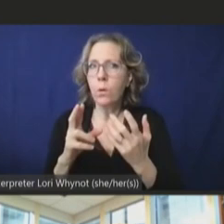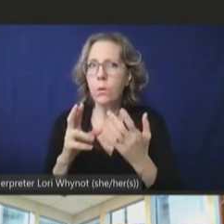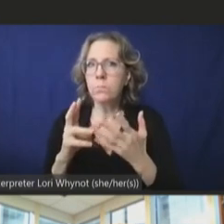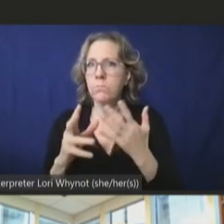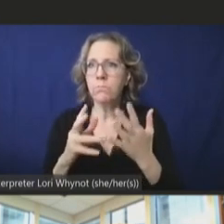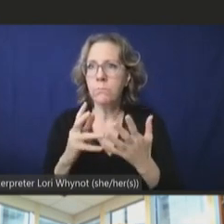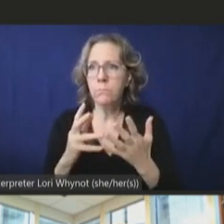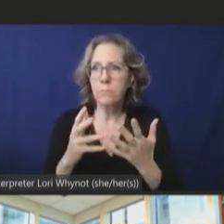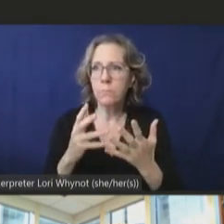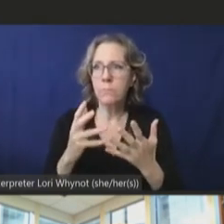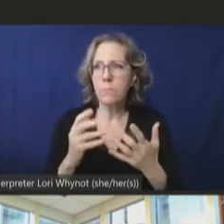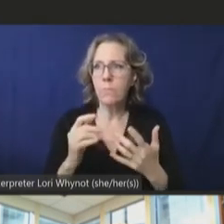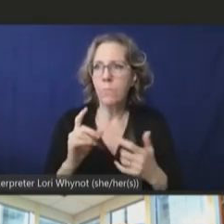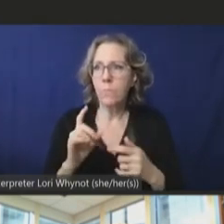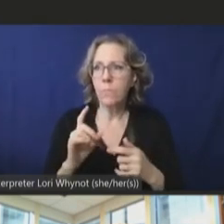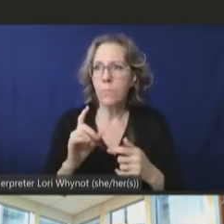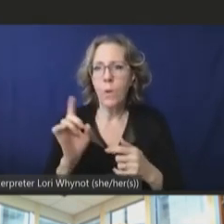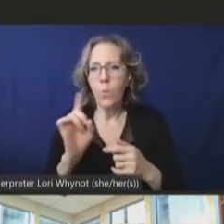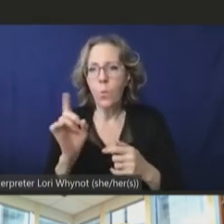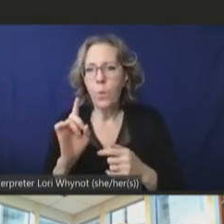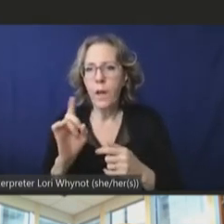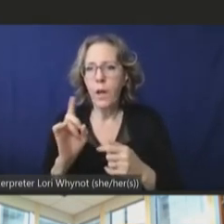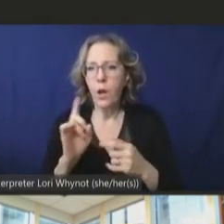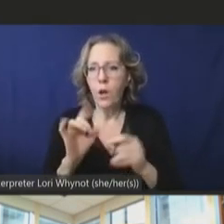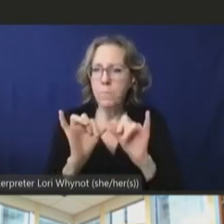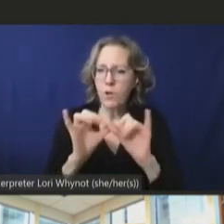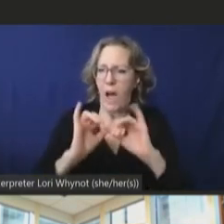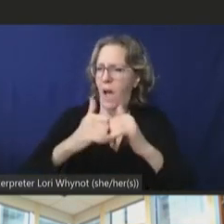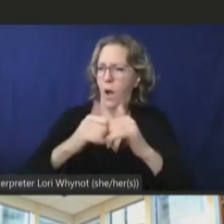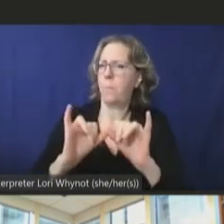are some measurements of success for you?